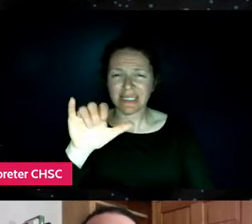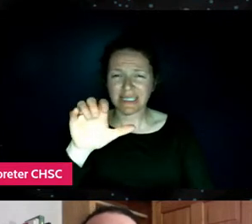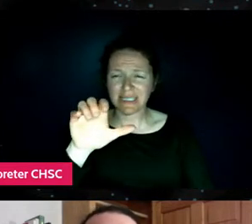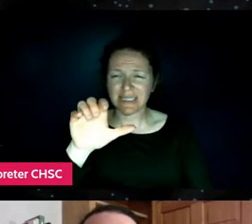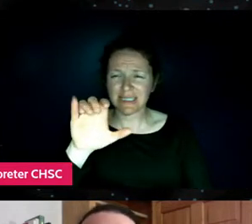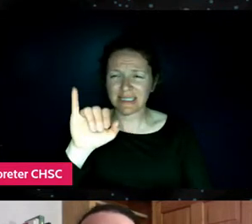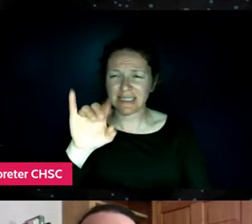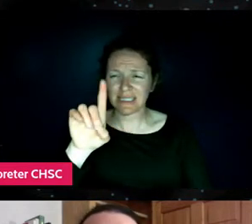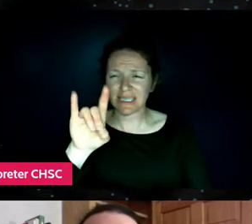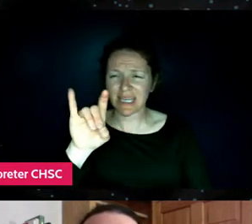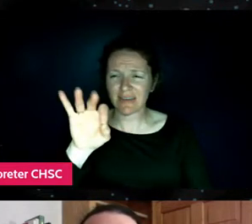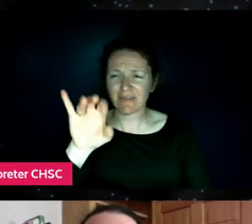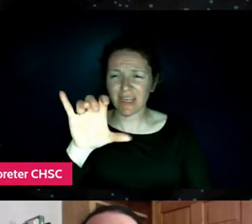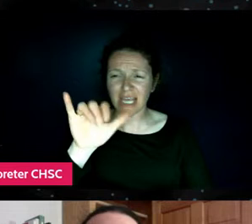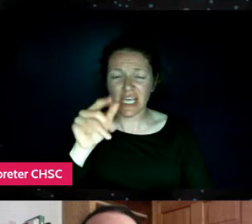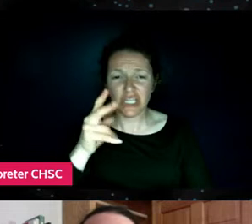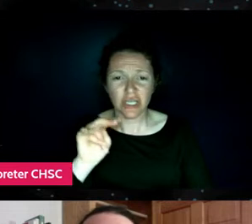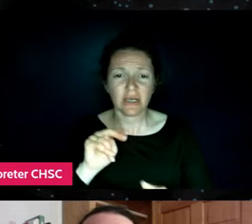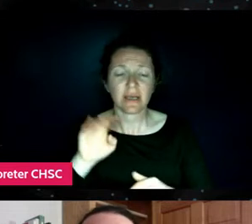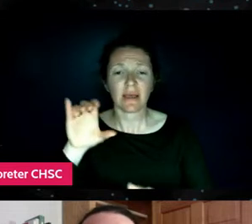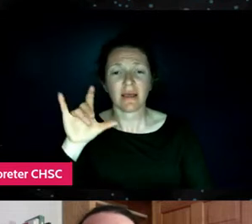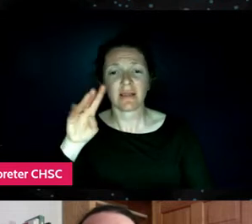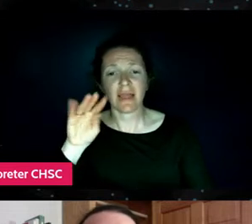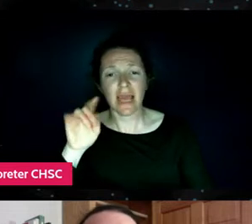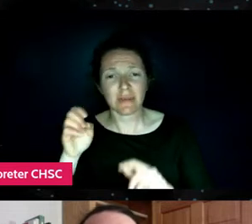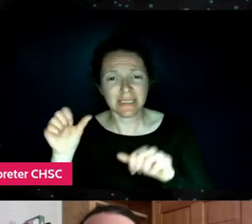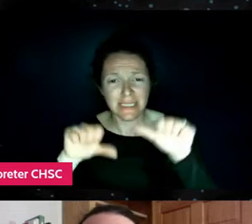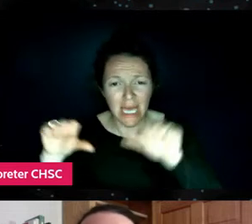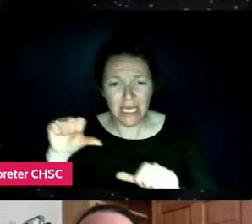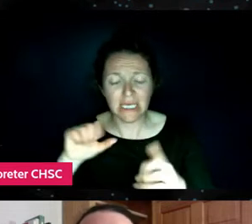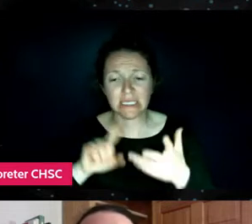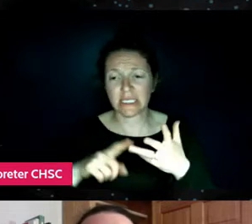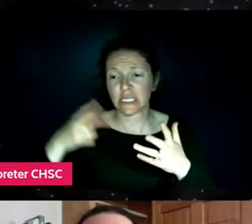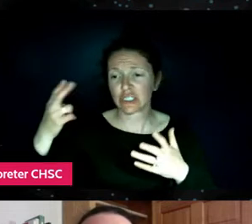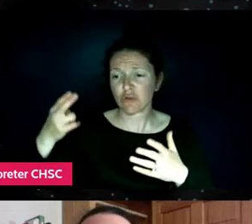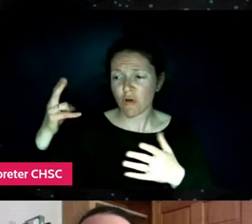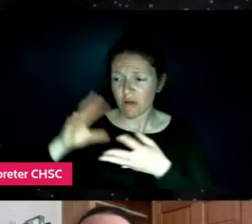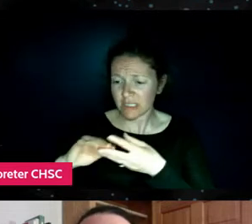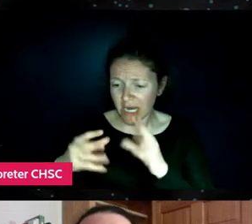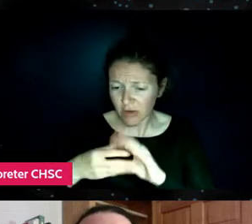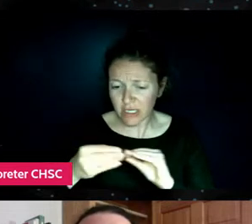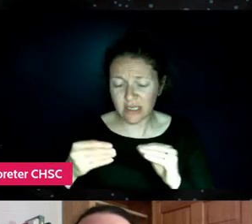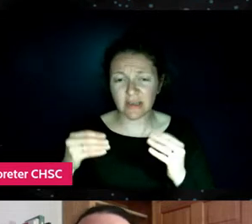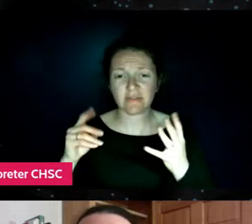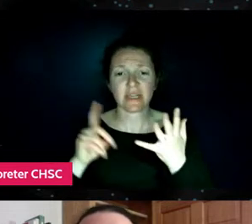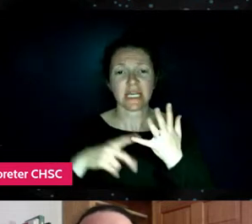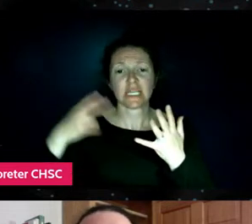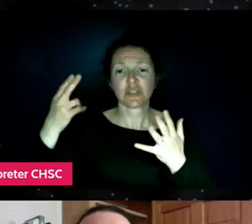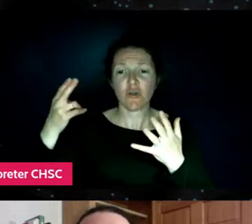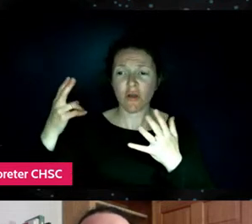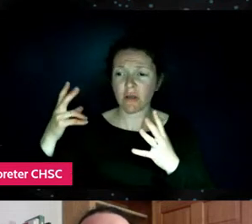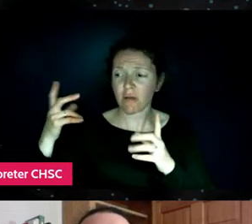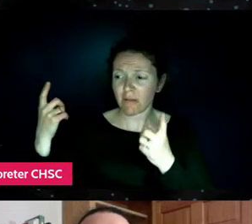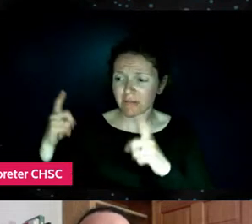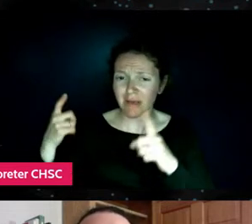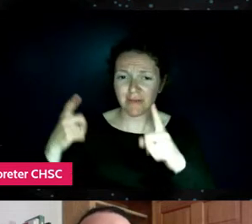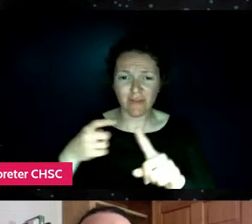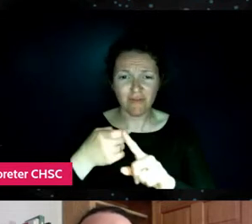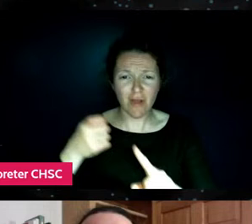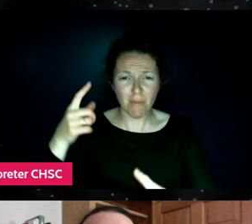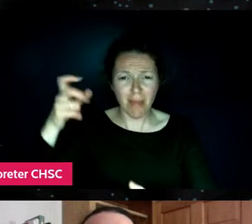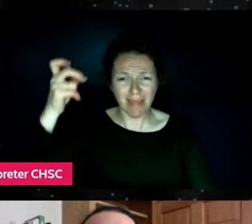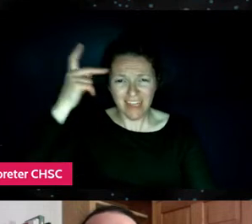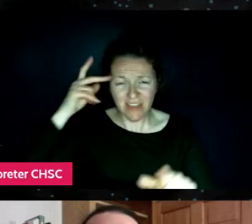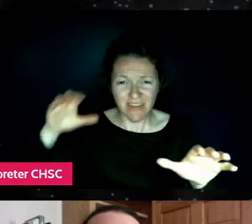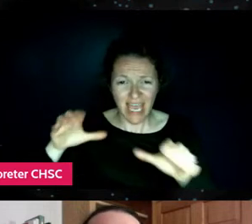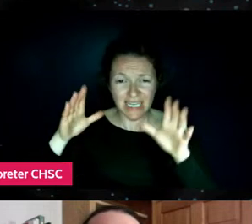science, in historical, you know, narratives and historical actions by political actors over the last 60 years, all